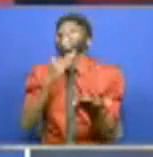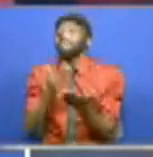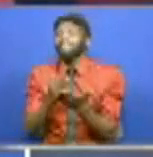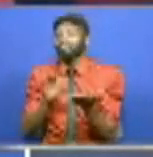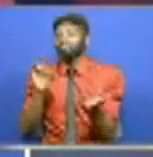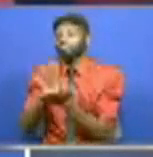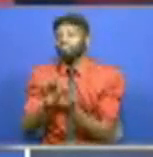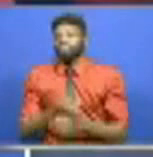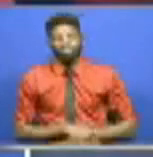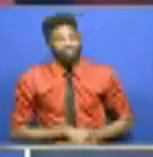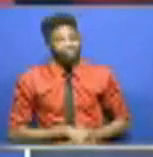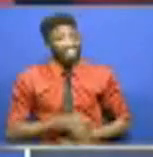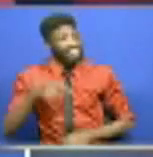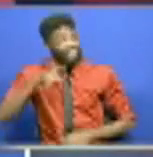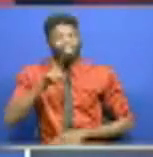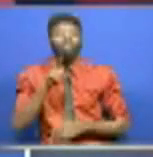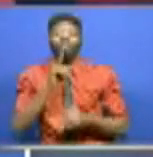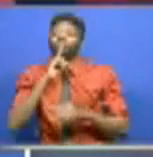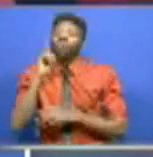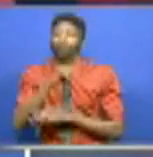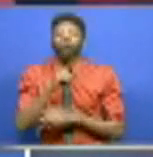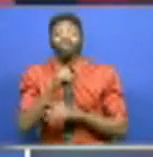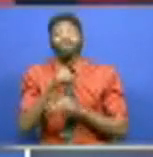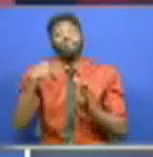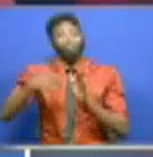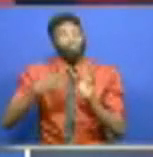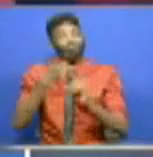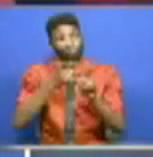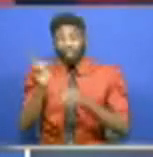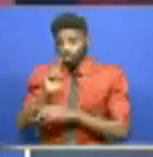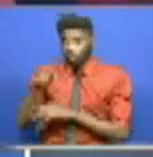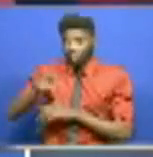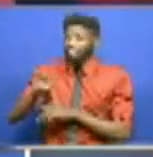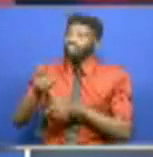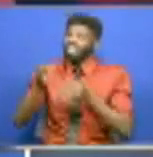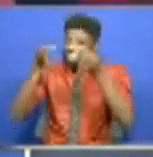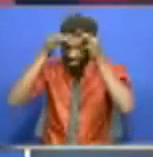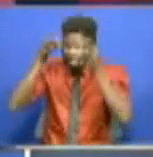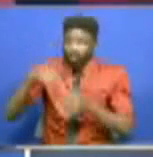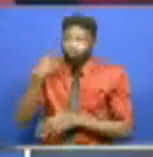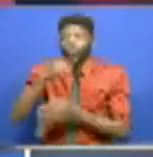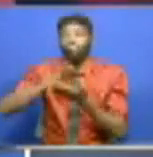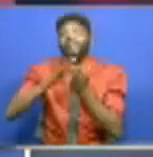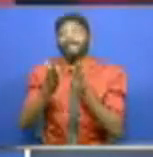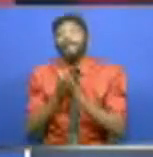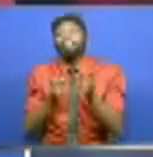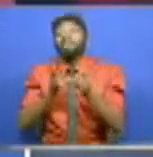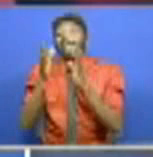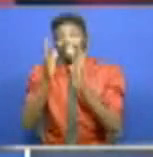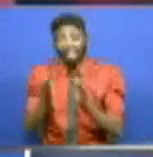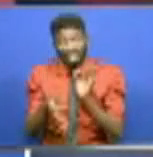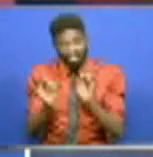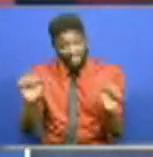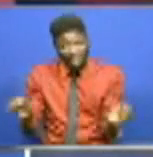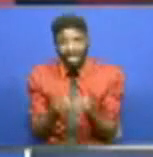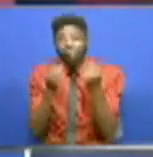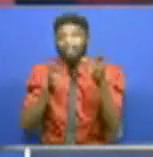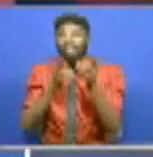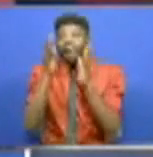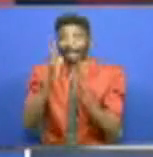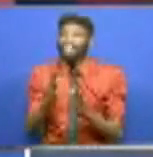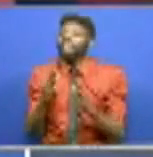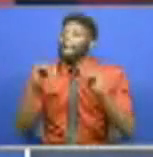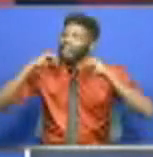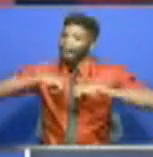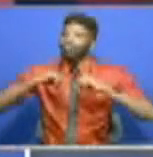factory from the Nairobi and therefore determining who becomes director. If a director is not speaking your language,